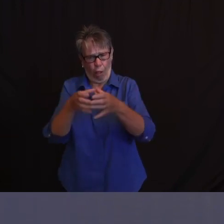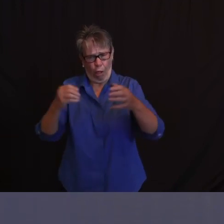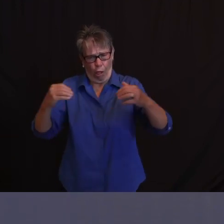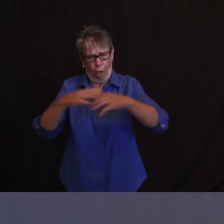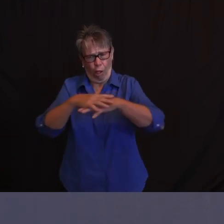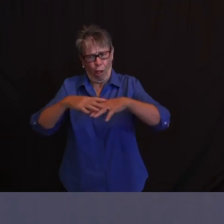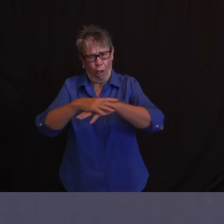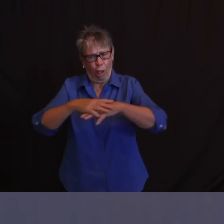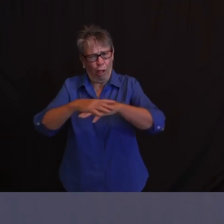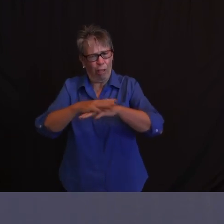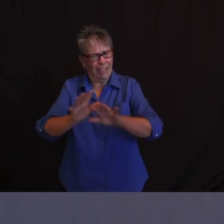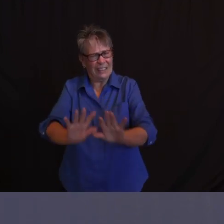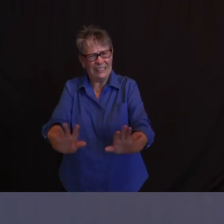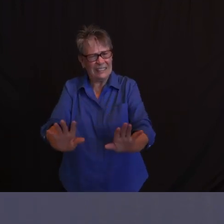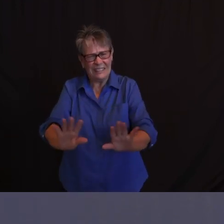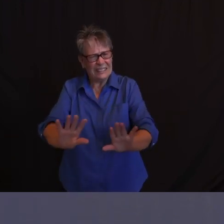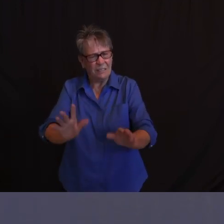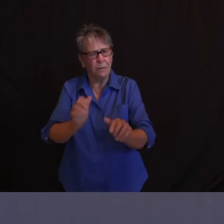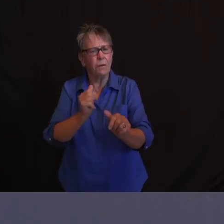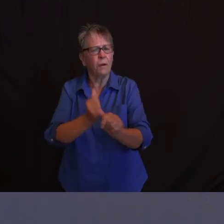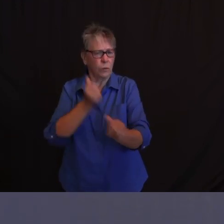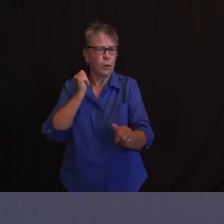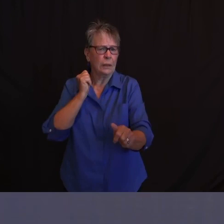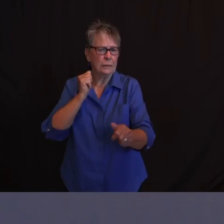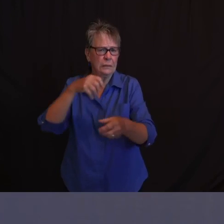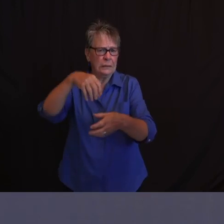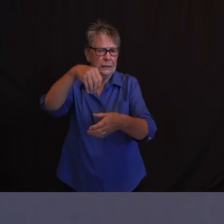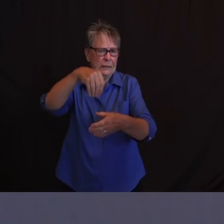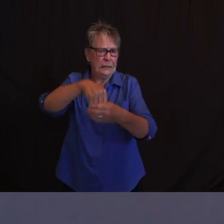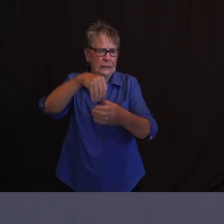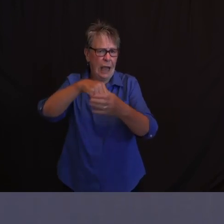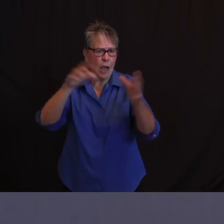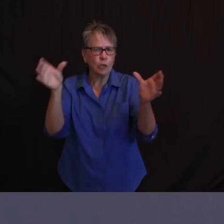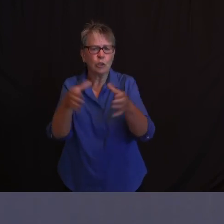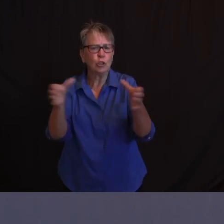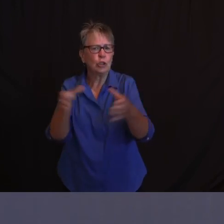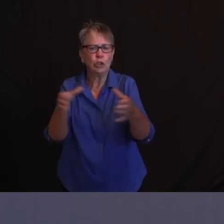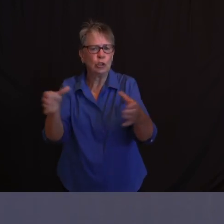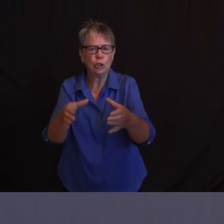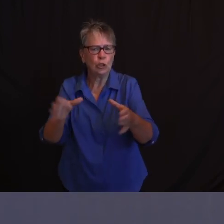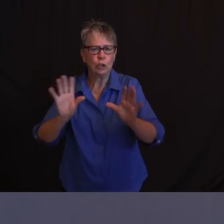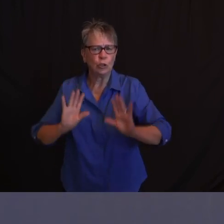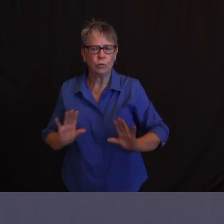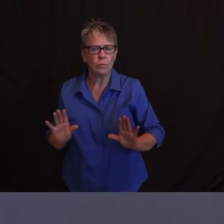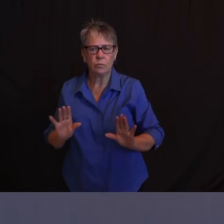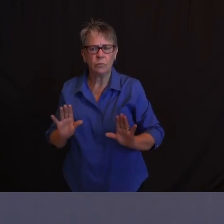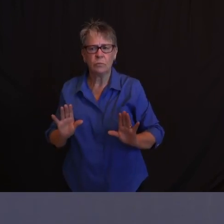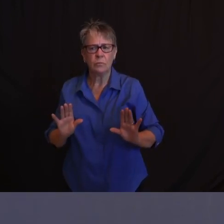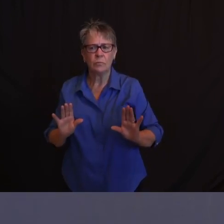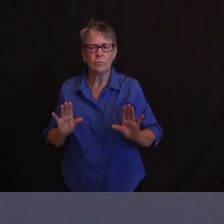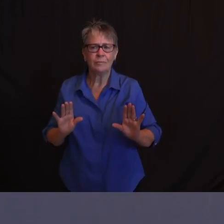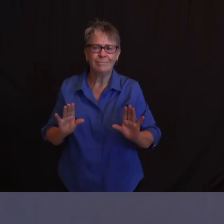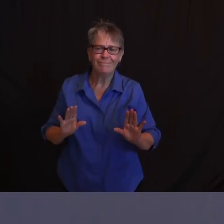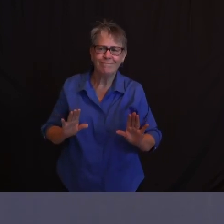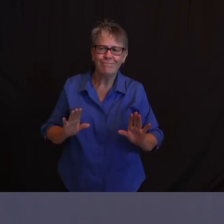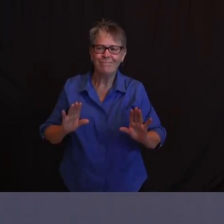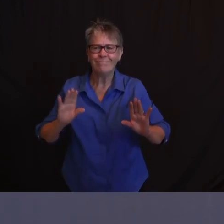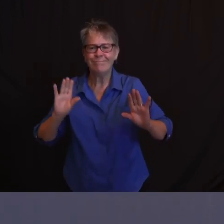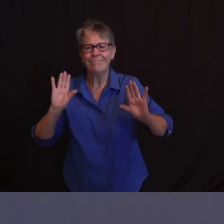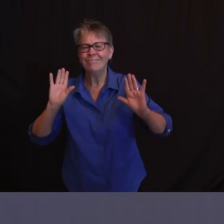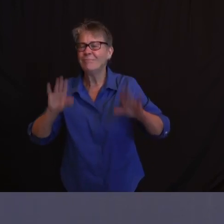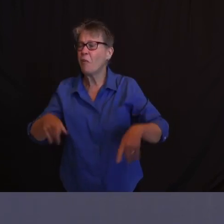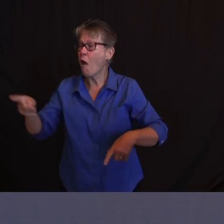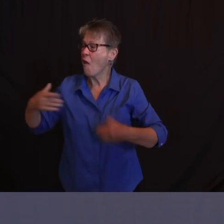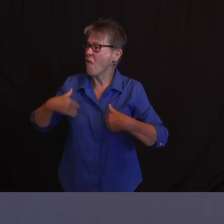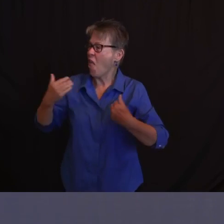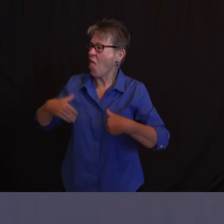that, but also more likely your asymptomatic passing of the virus, even if you're symptomatic passing of the virus, to somebody who may